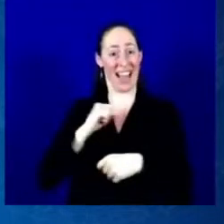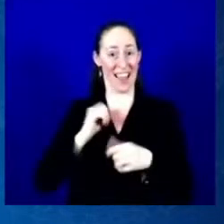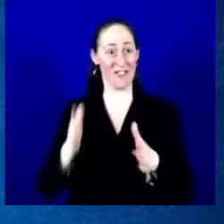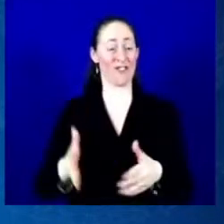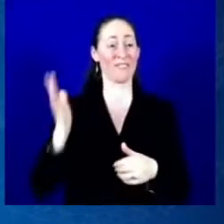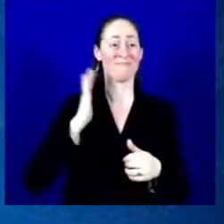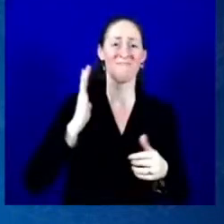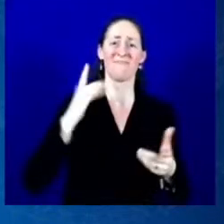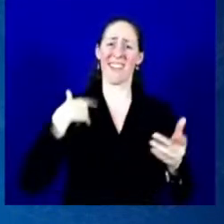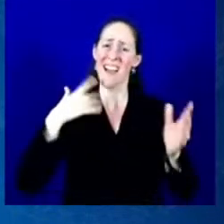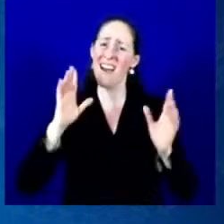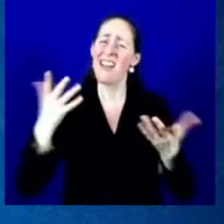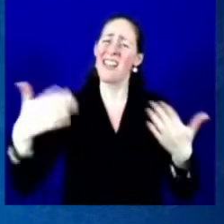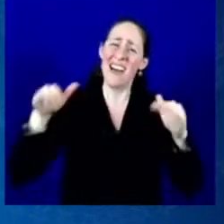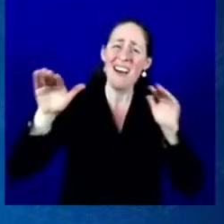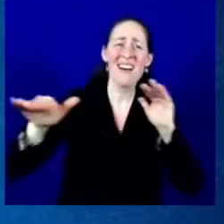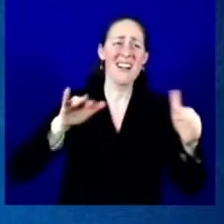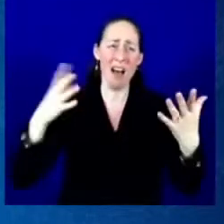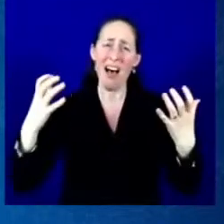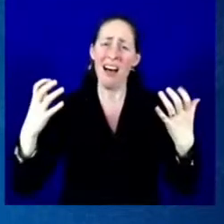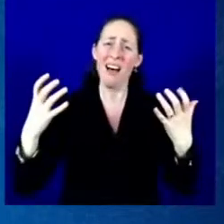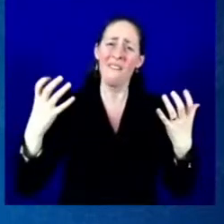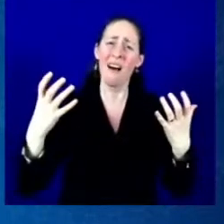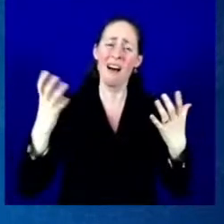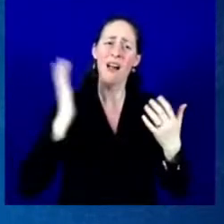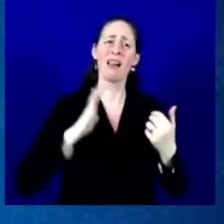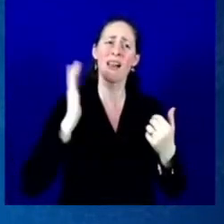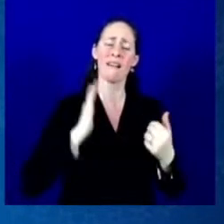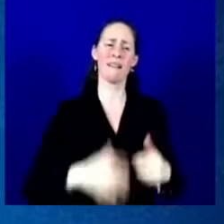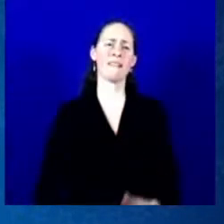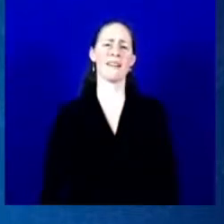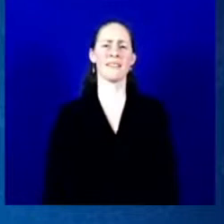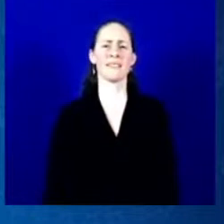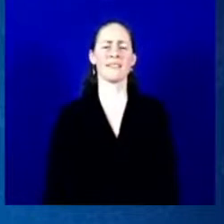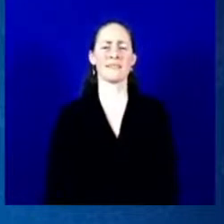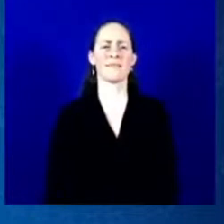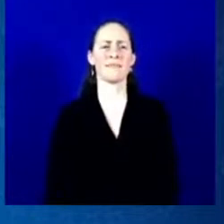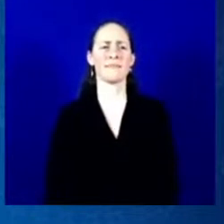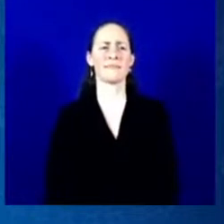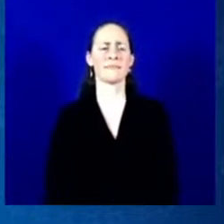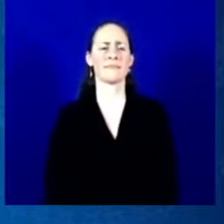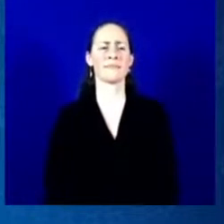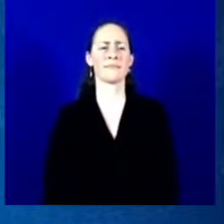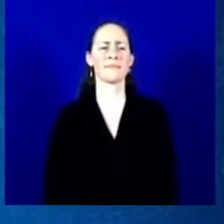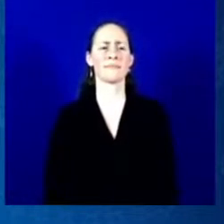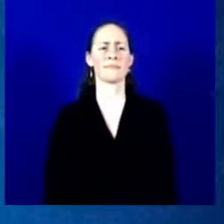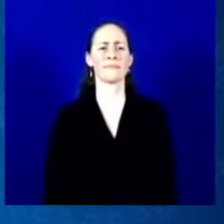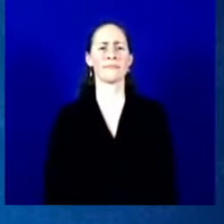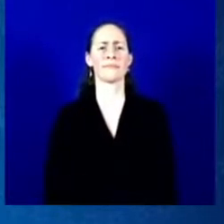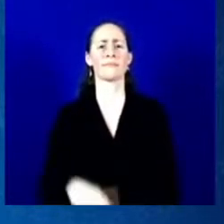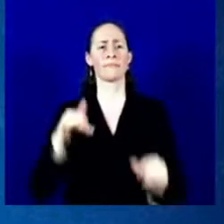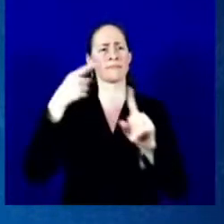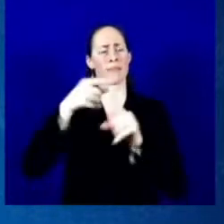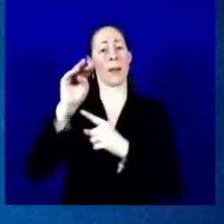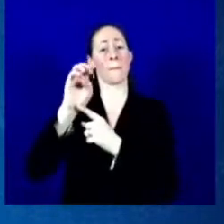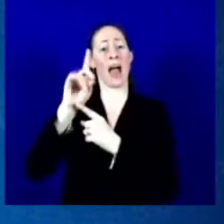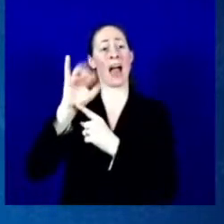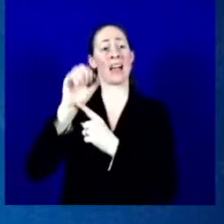give Medicare the power to save hundreds of billions of dollars by negotiating lower drug prescription prices.